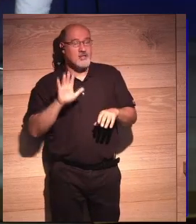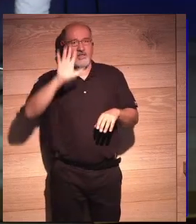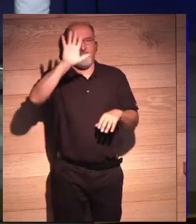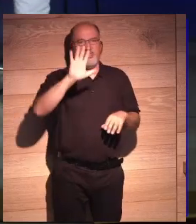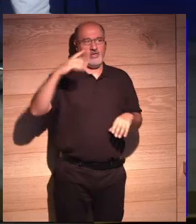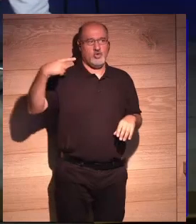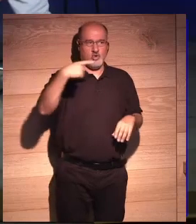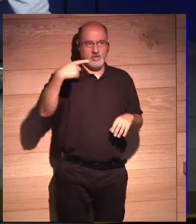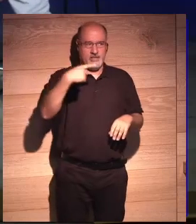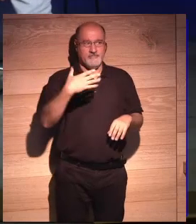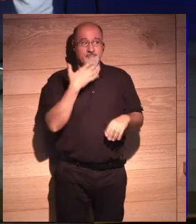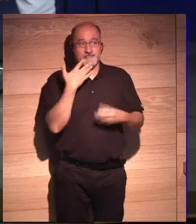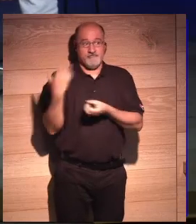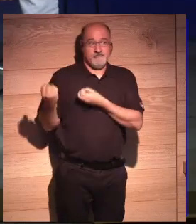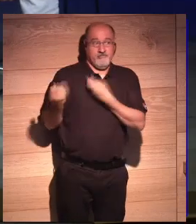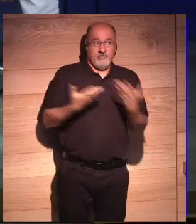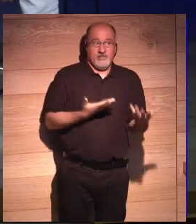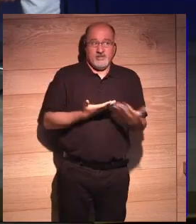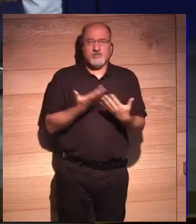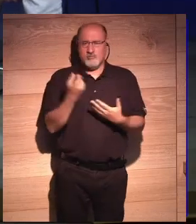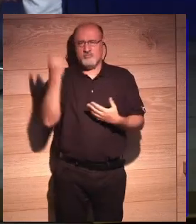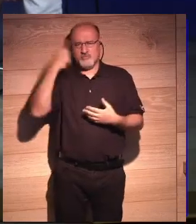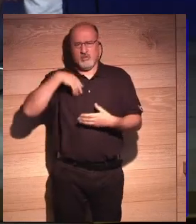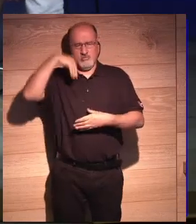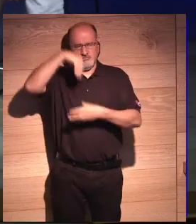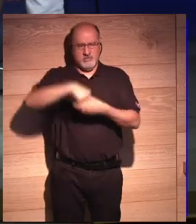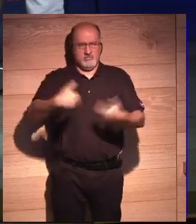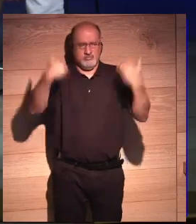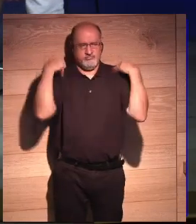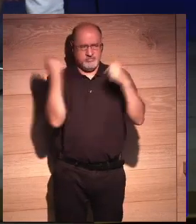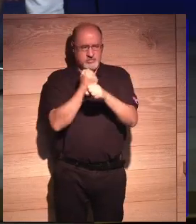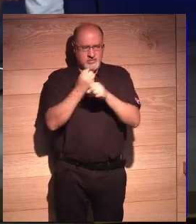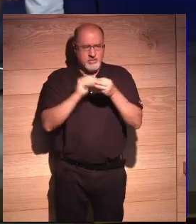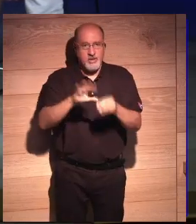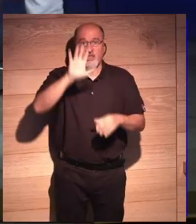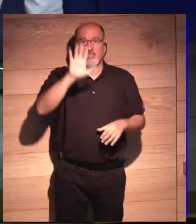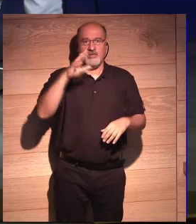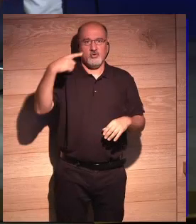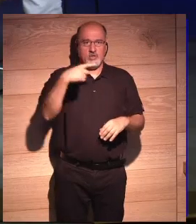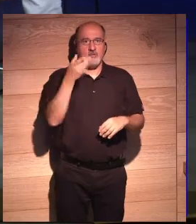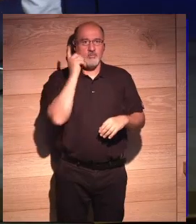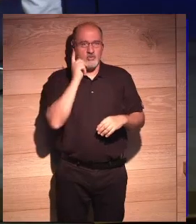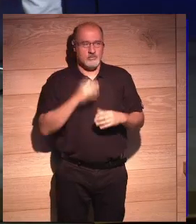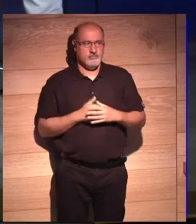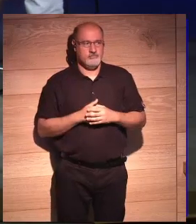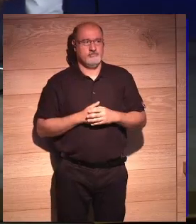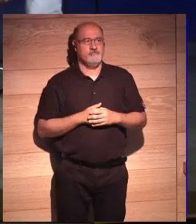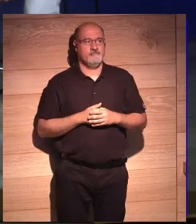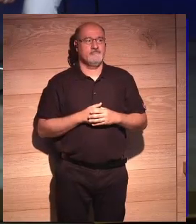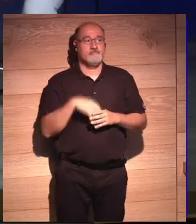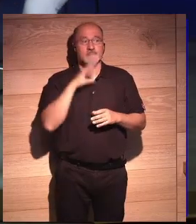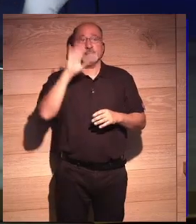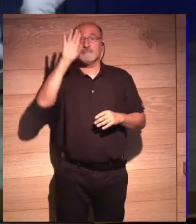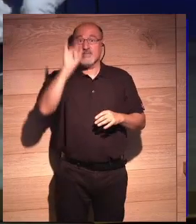is going to be 5G. You are at the core of that industry. What can you tell us about that? Yes, the truth is